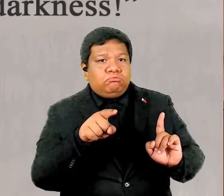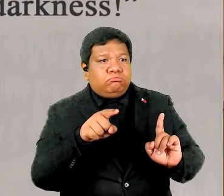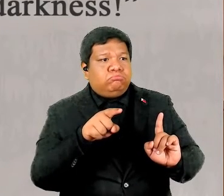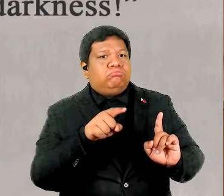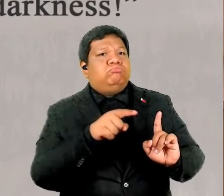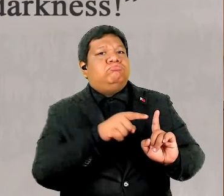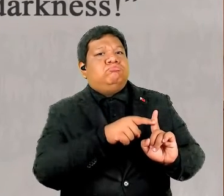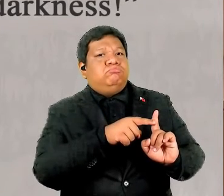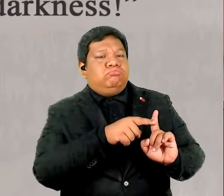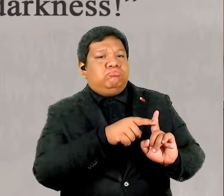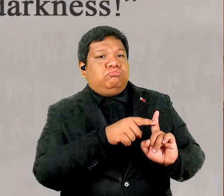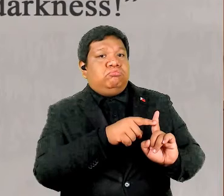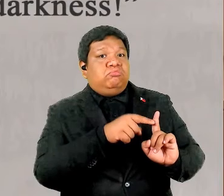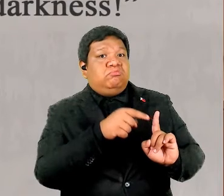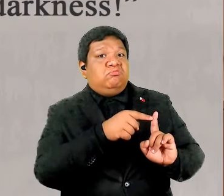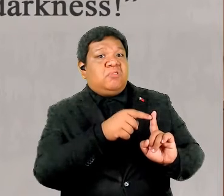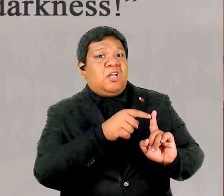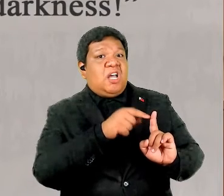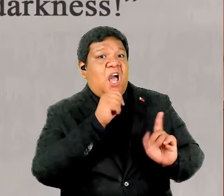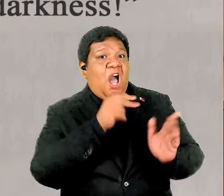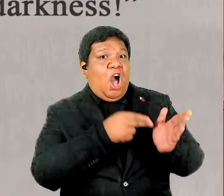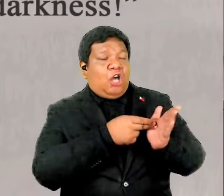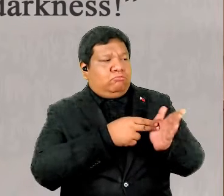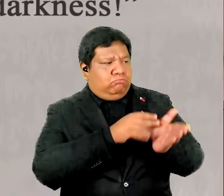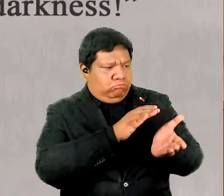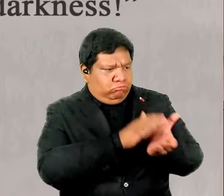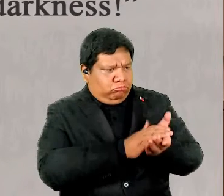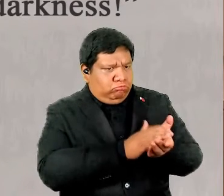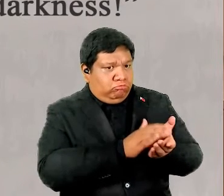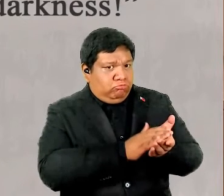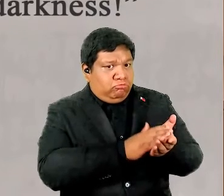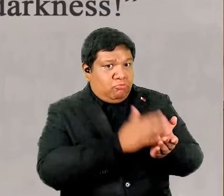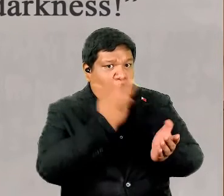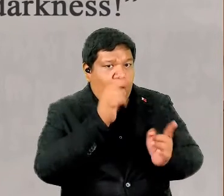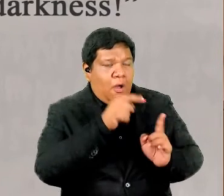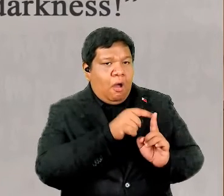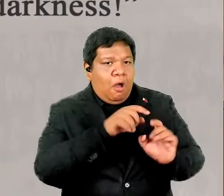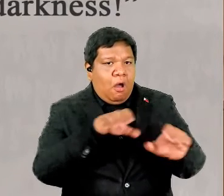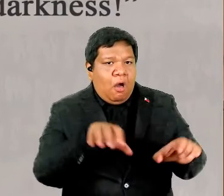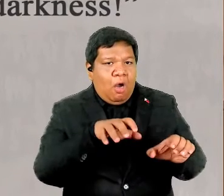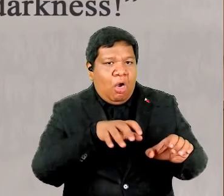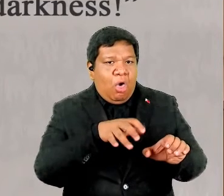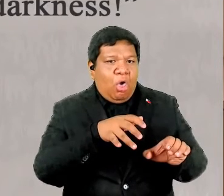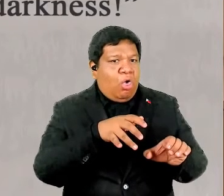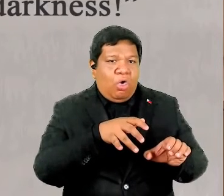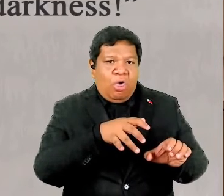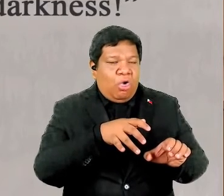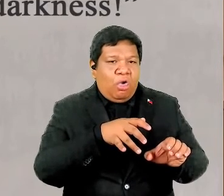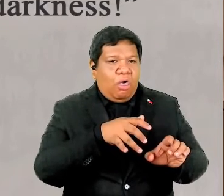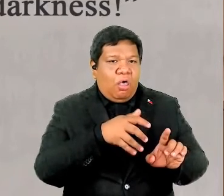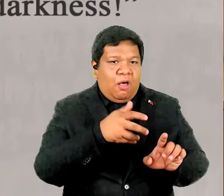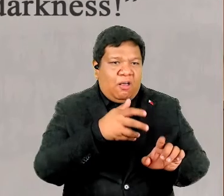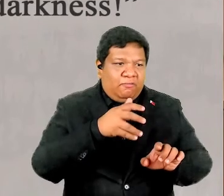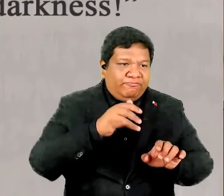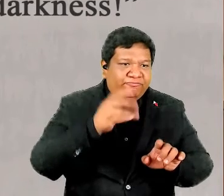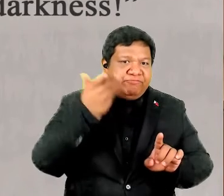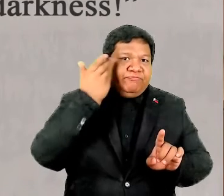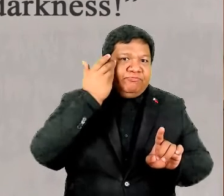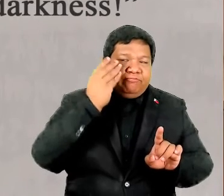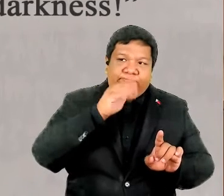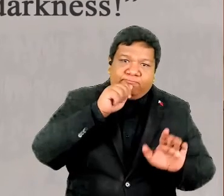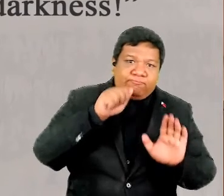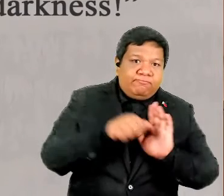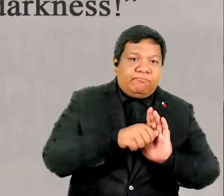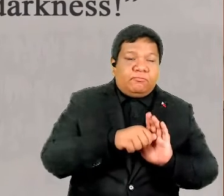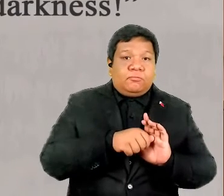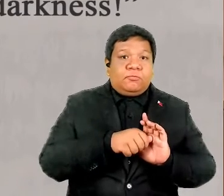master commended the dishonest manager because he had acted shrewdly. Natuwa po ang kanyang